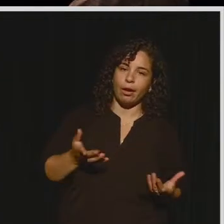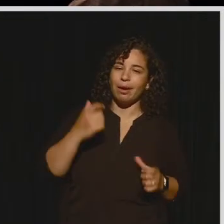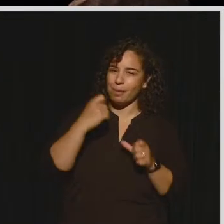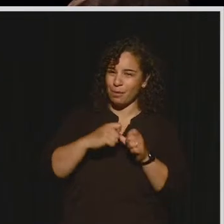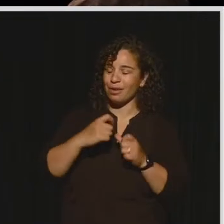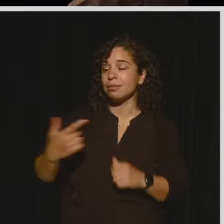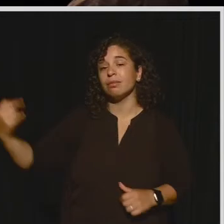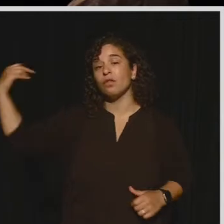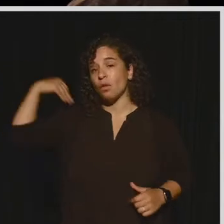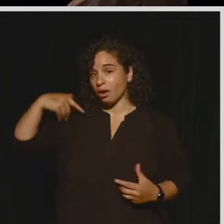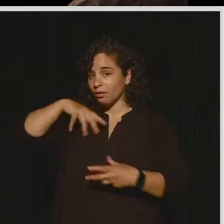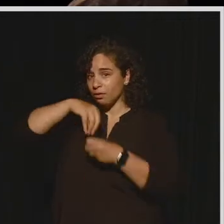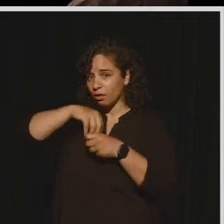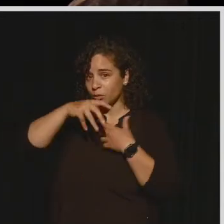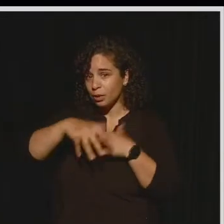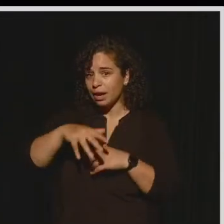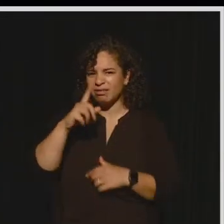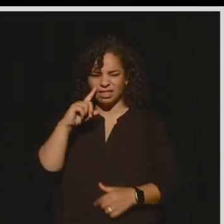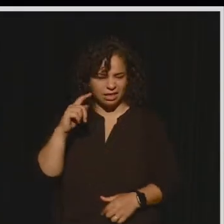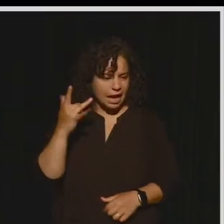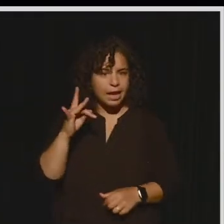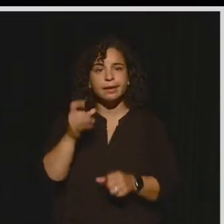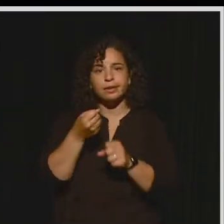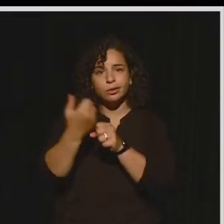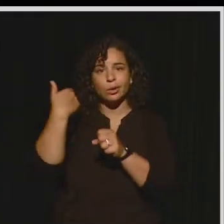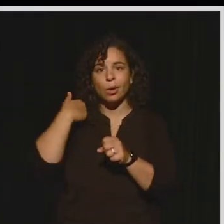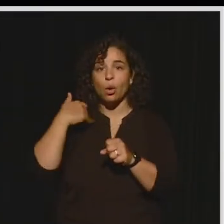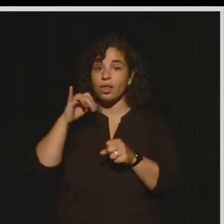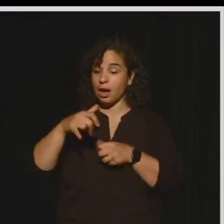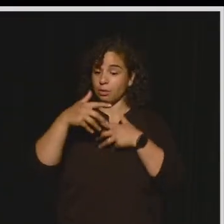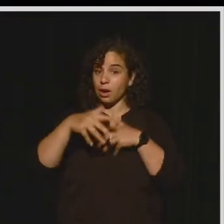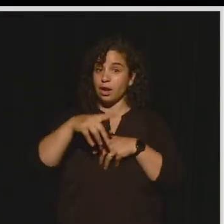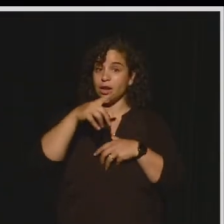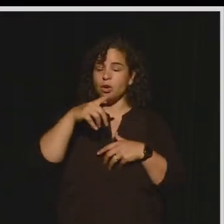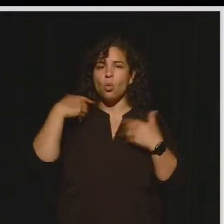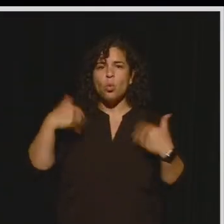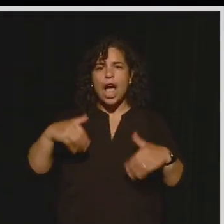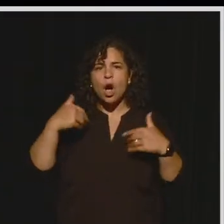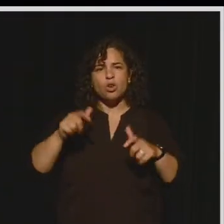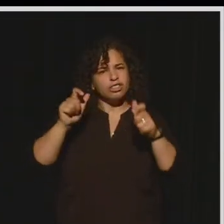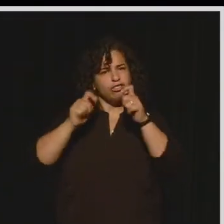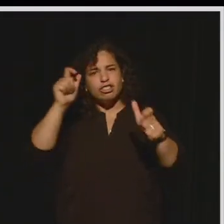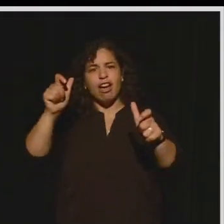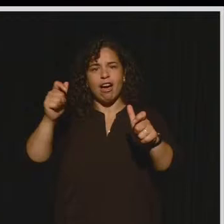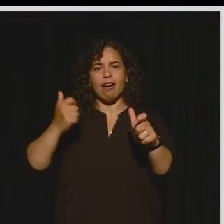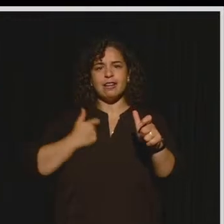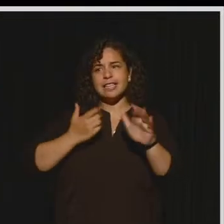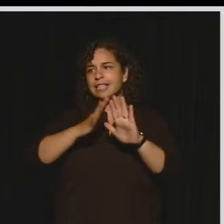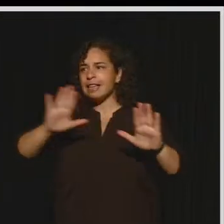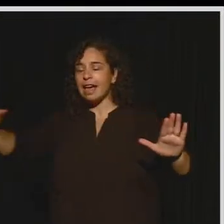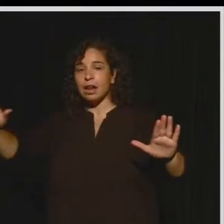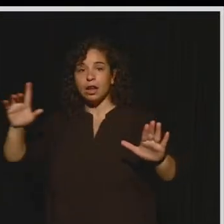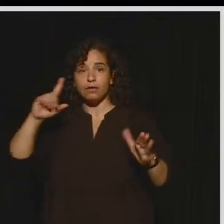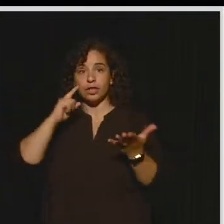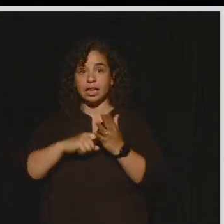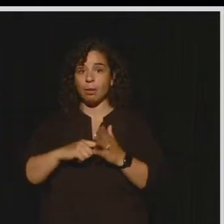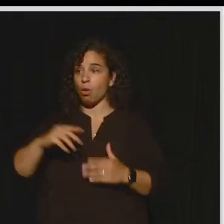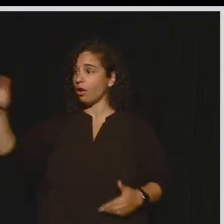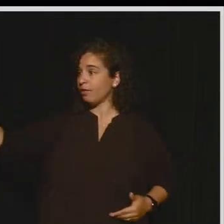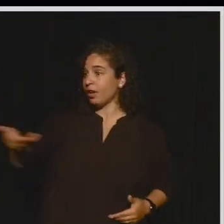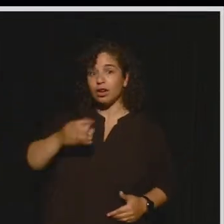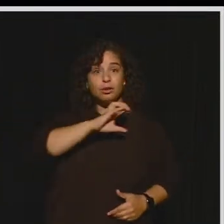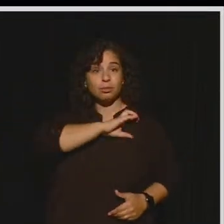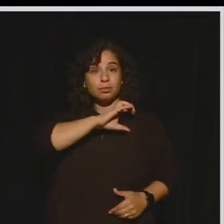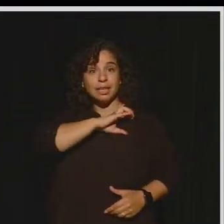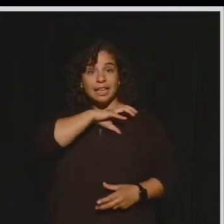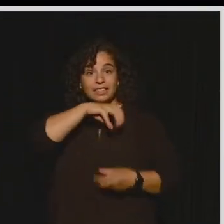in the parade in 18 years ago, it was a really big thing across Canada if you had a police department marching in your parade.